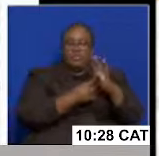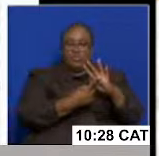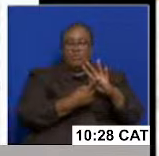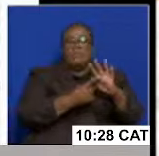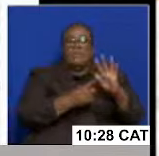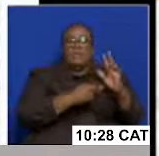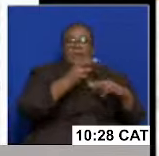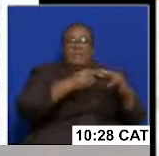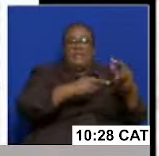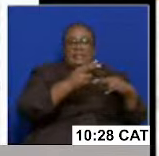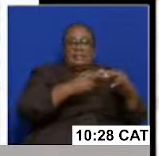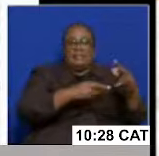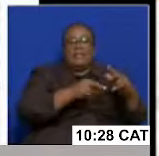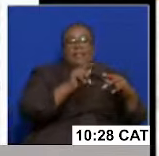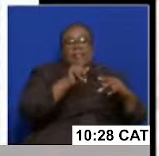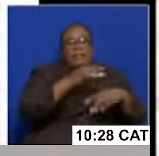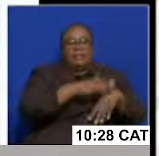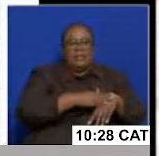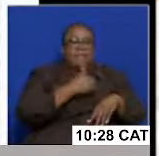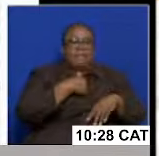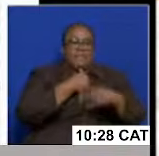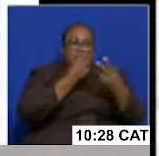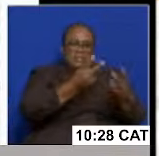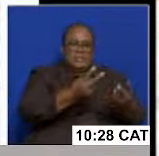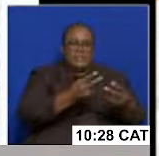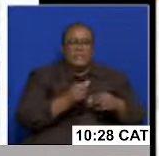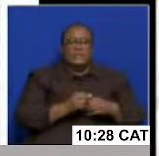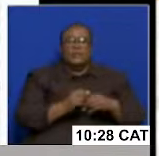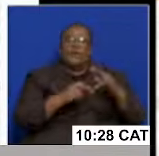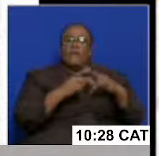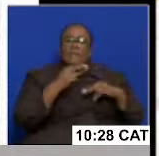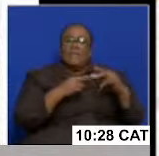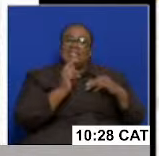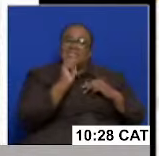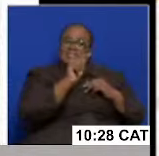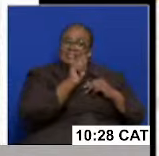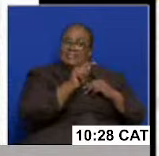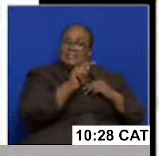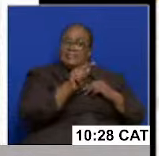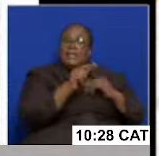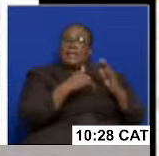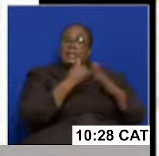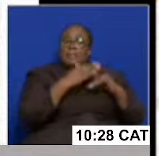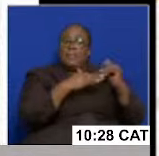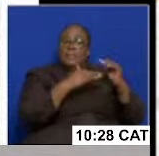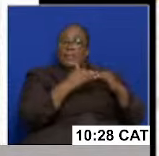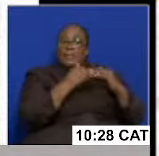saw it. And the flat that he showed you is the building in the image you're seeing there.